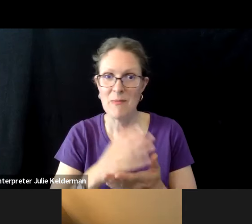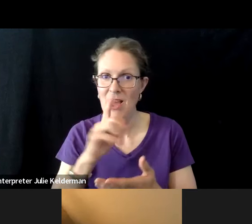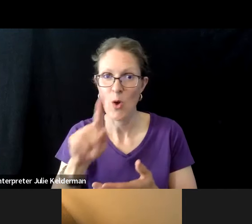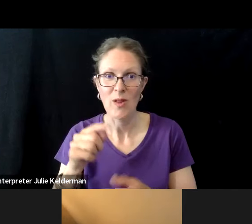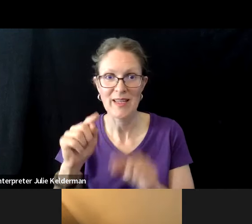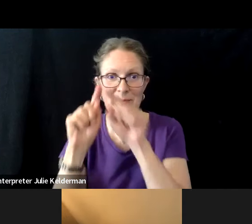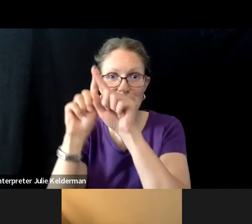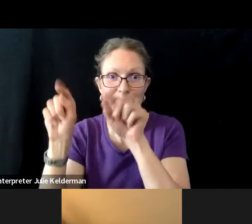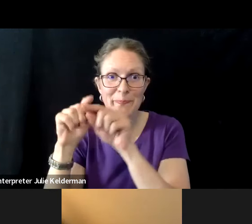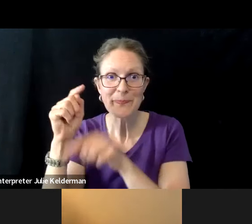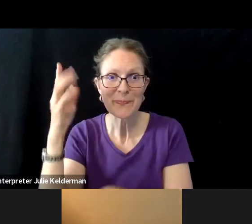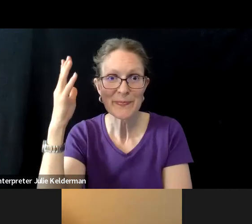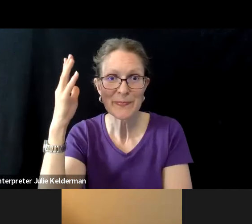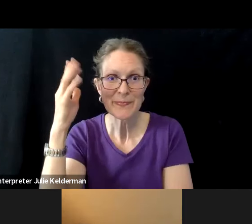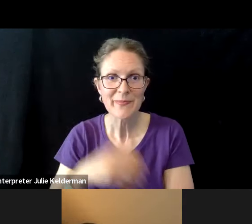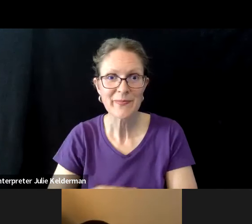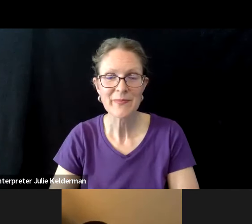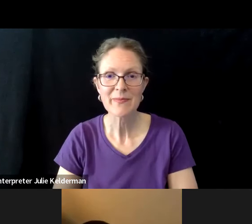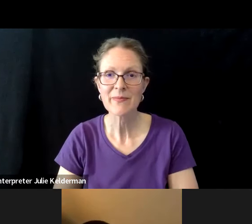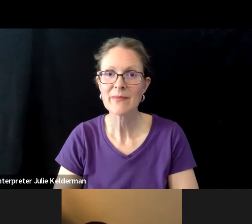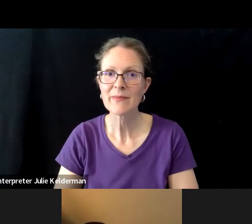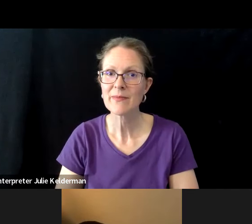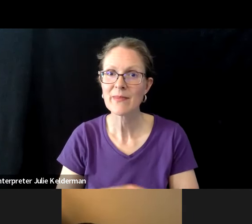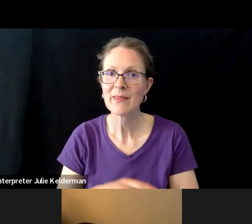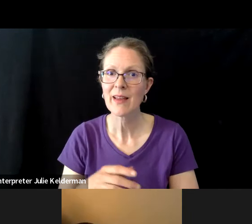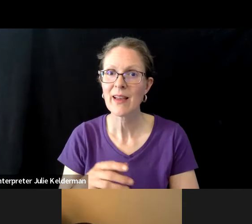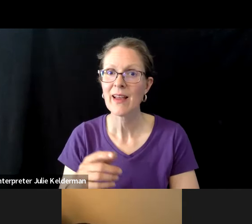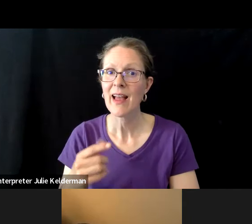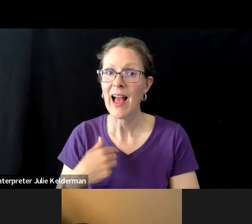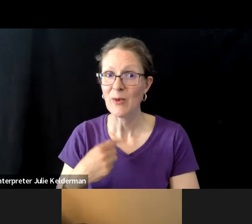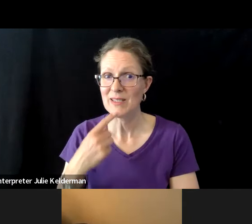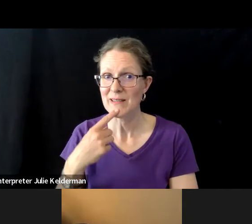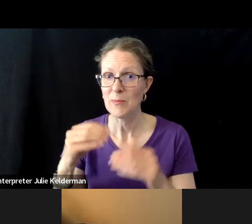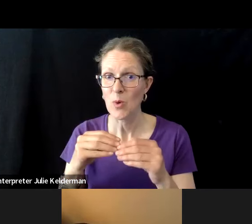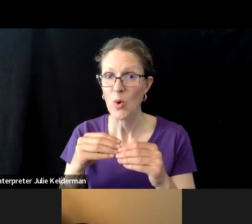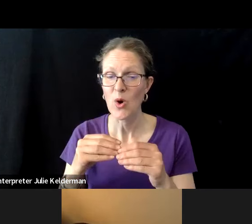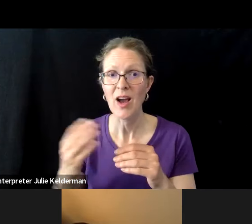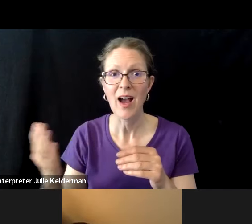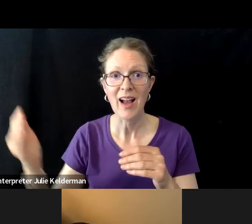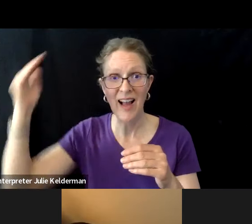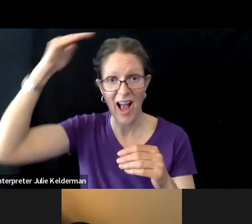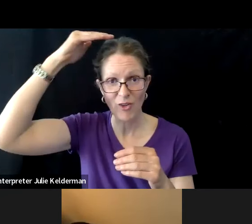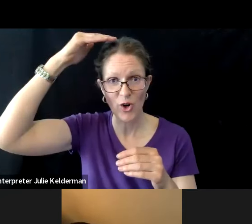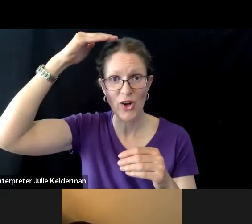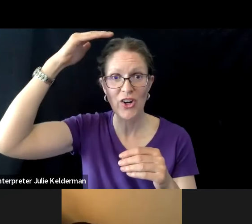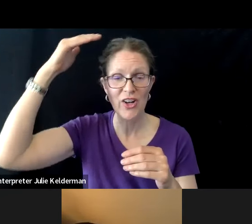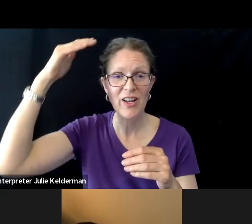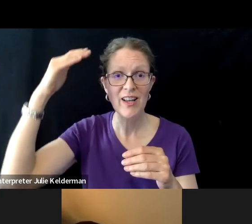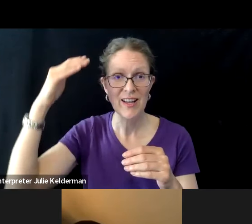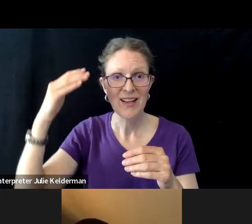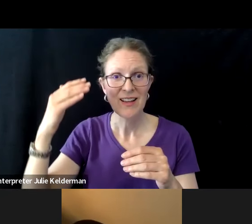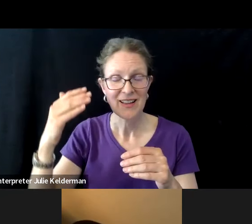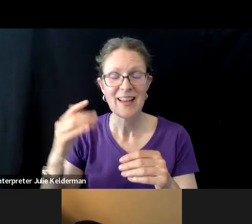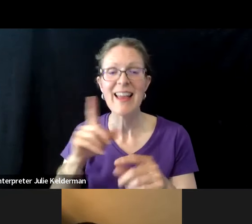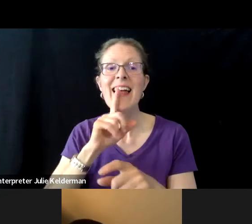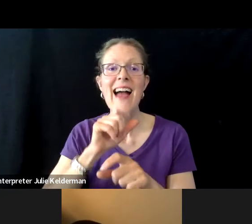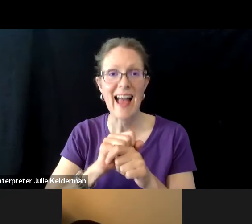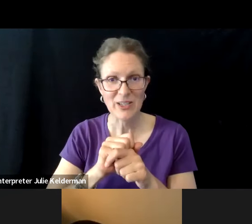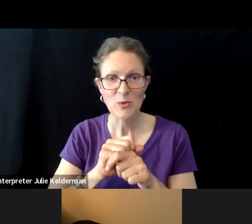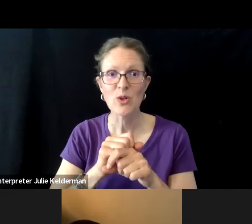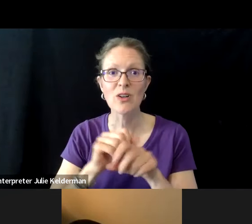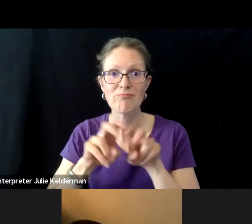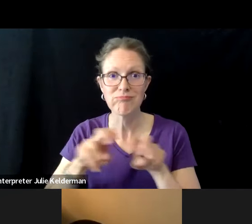because there isn't one now. And I would go further. I would say a covered bus shelter. Exactly, well, that's what I'm getting at, an actual bus stop with a cover